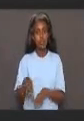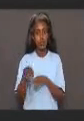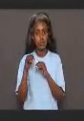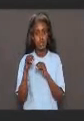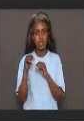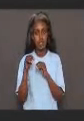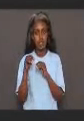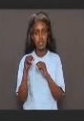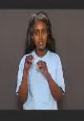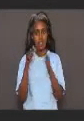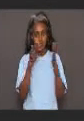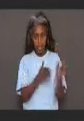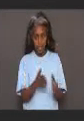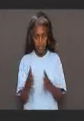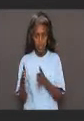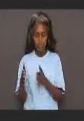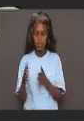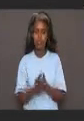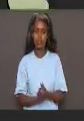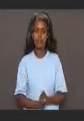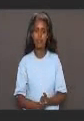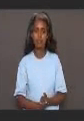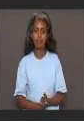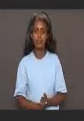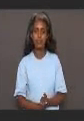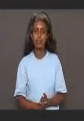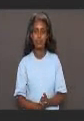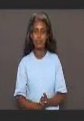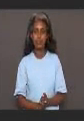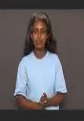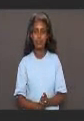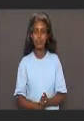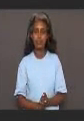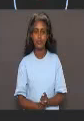Students, let's get ready.